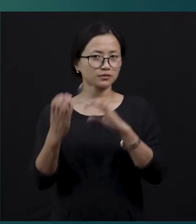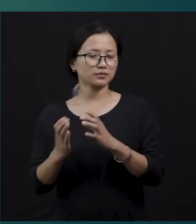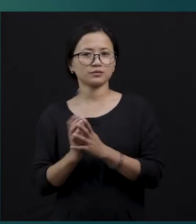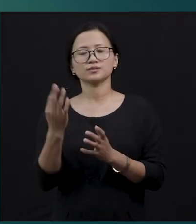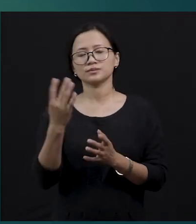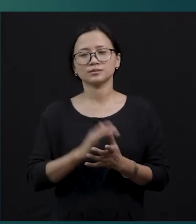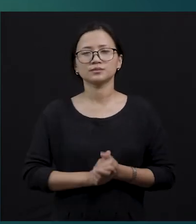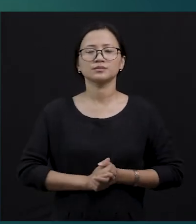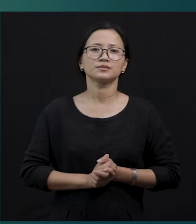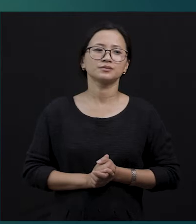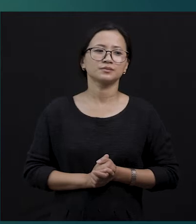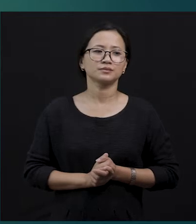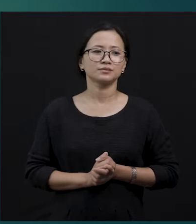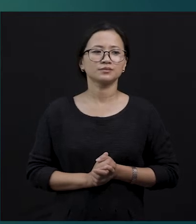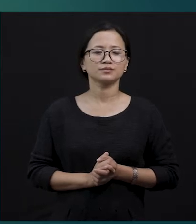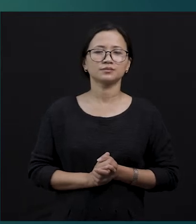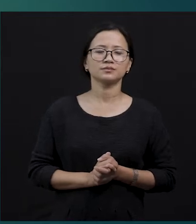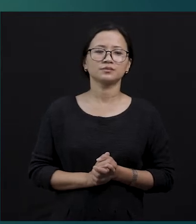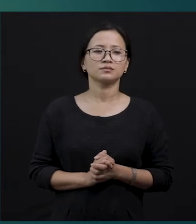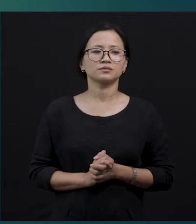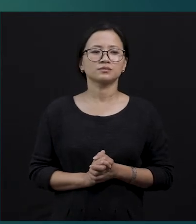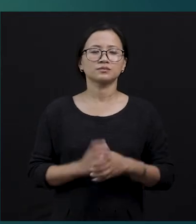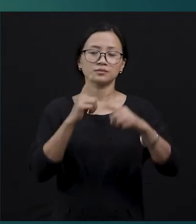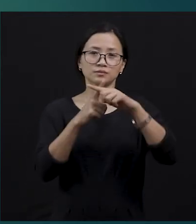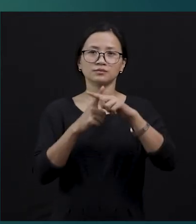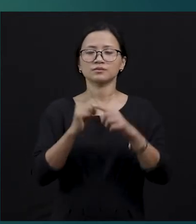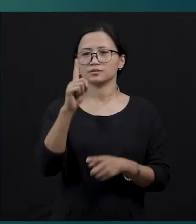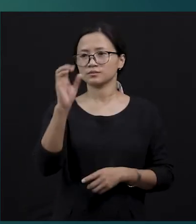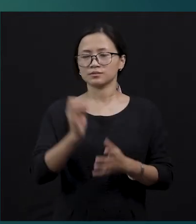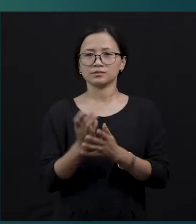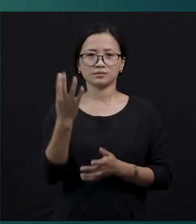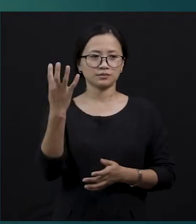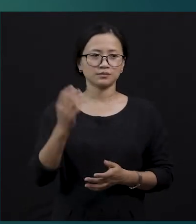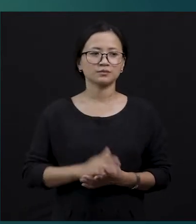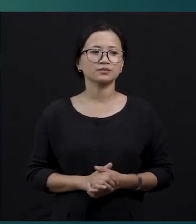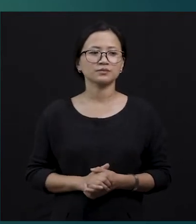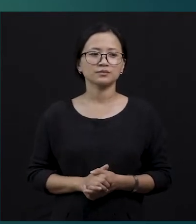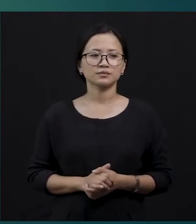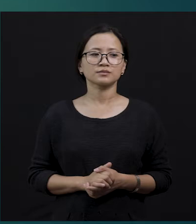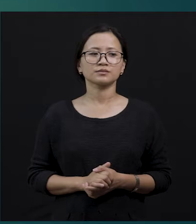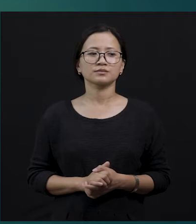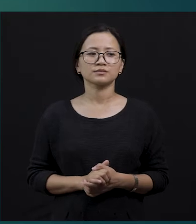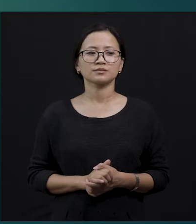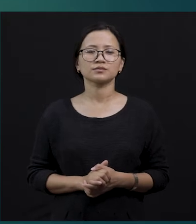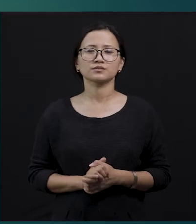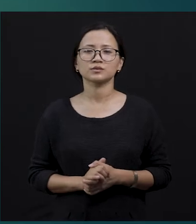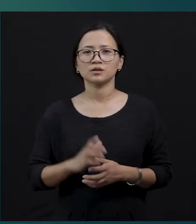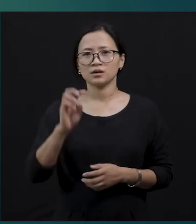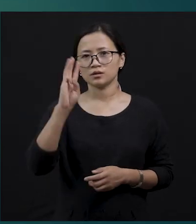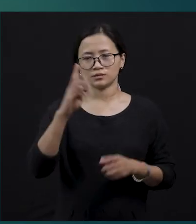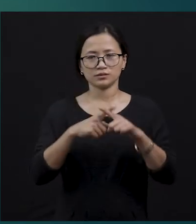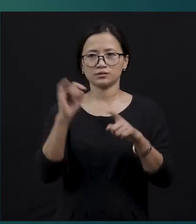into minutes. That is why you need to multiply with 60, then plus 10 minutes, right? Then 3